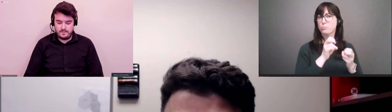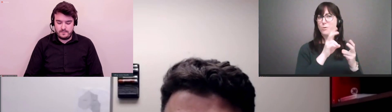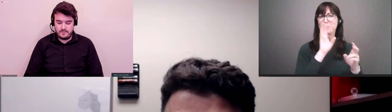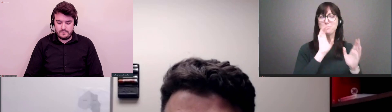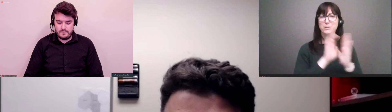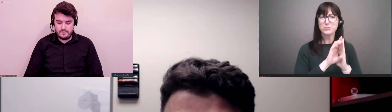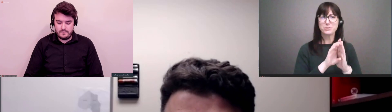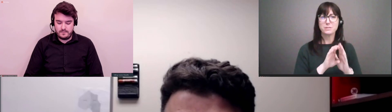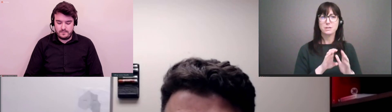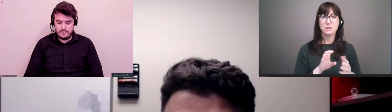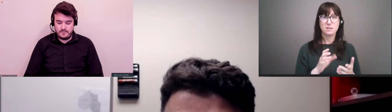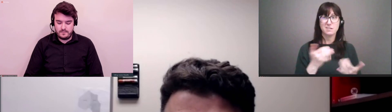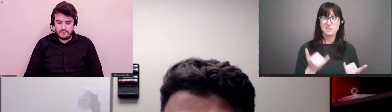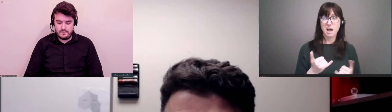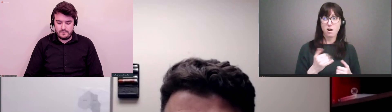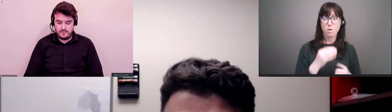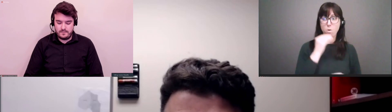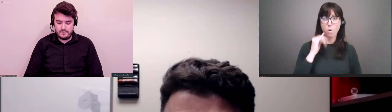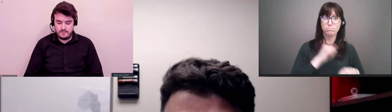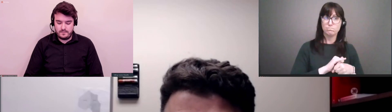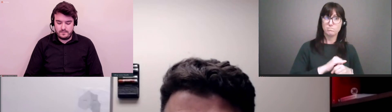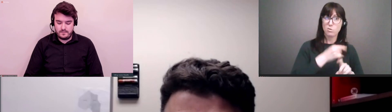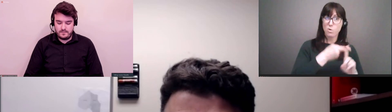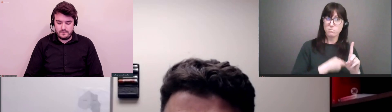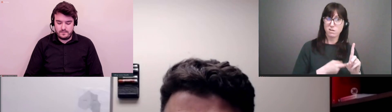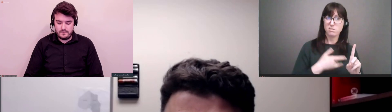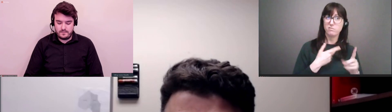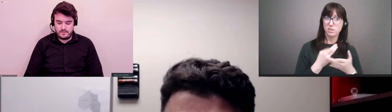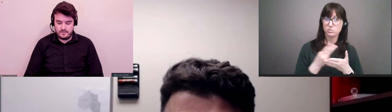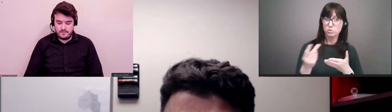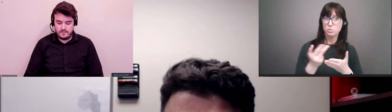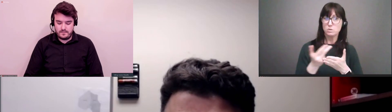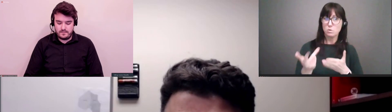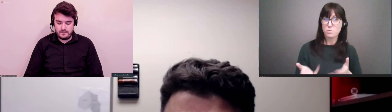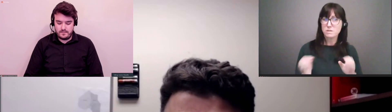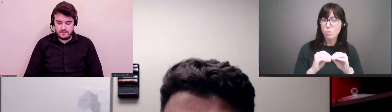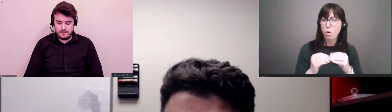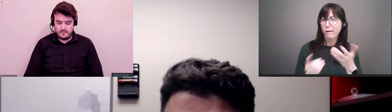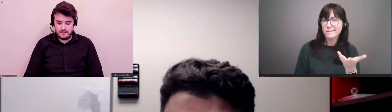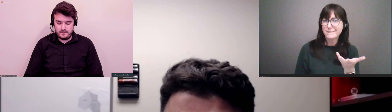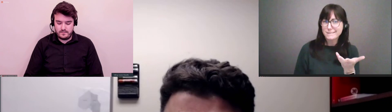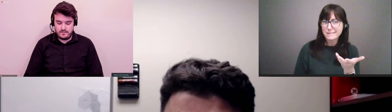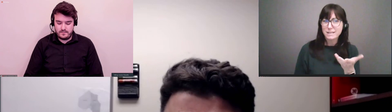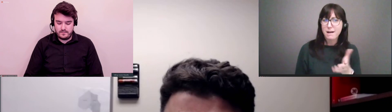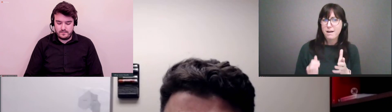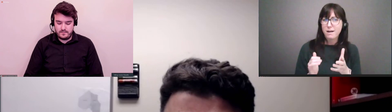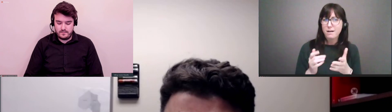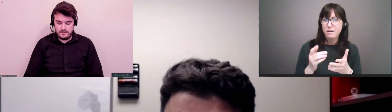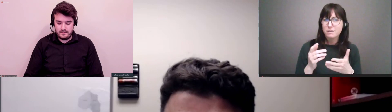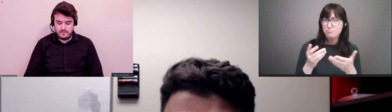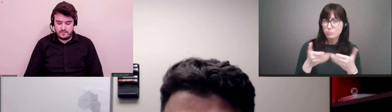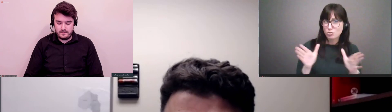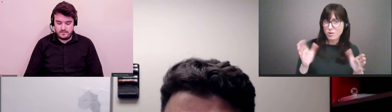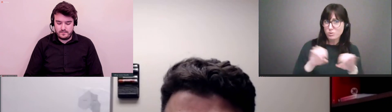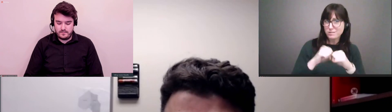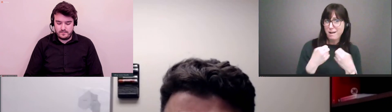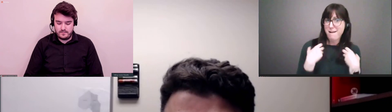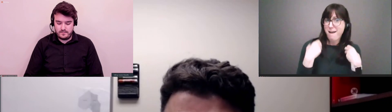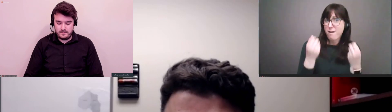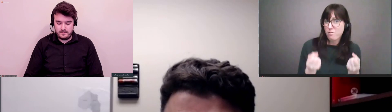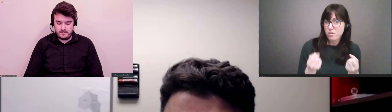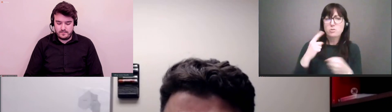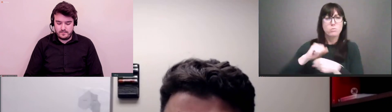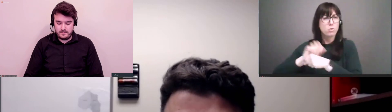we've been home for a month. We're going to be home for many more weeks. Can you sort of address sort of the general health of society aside from